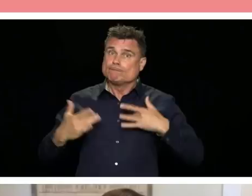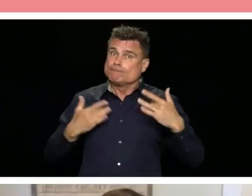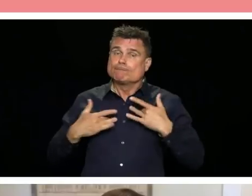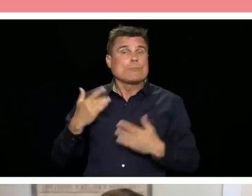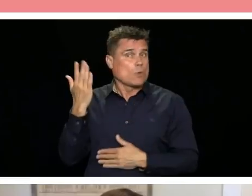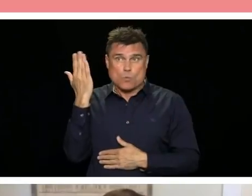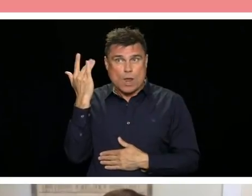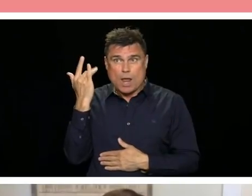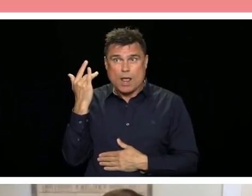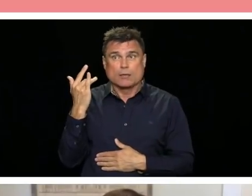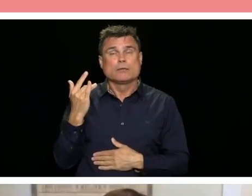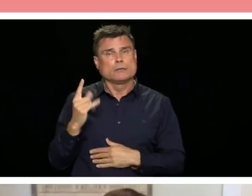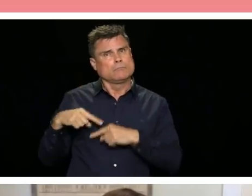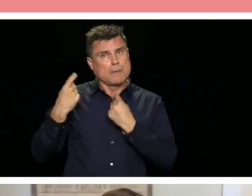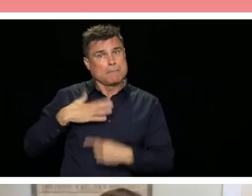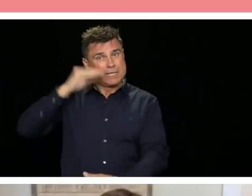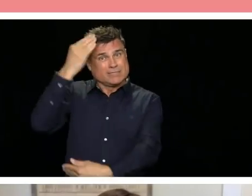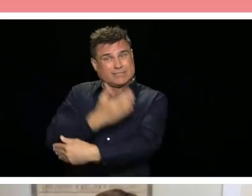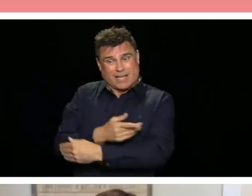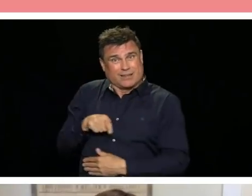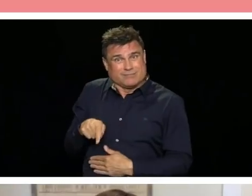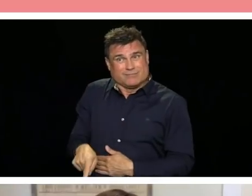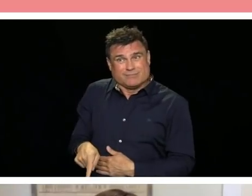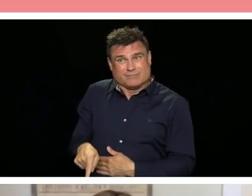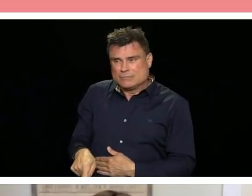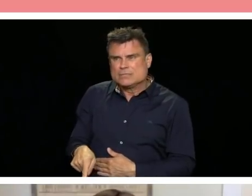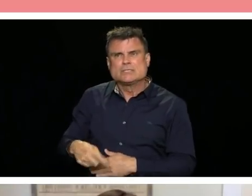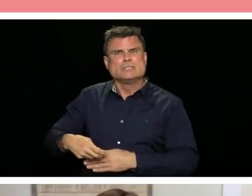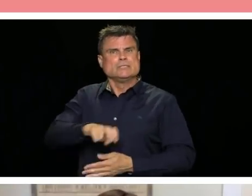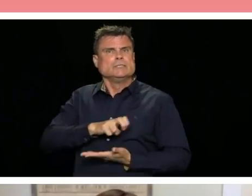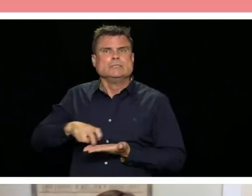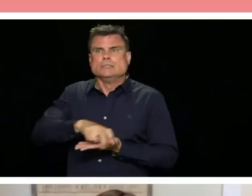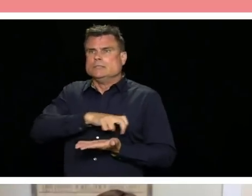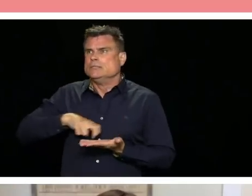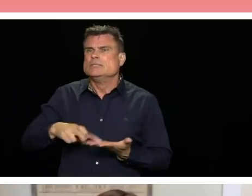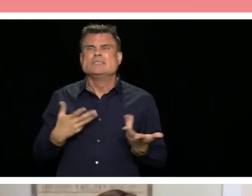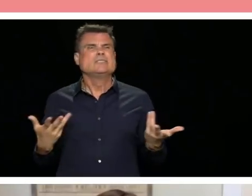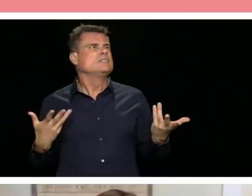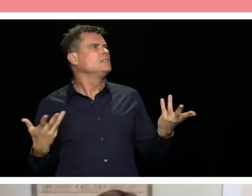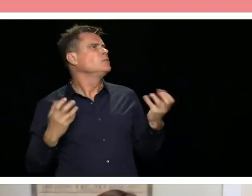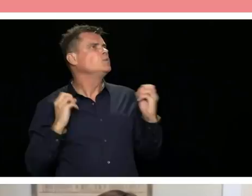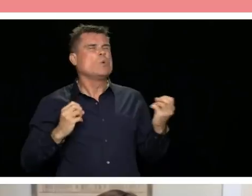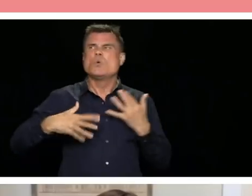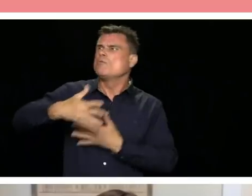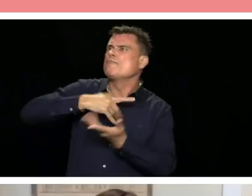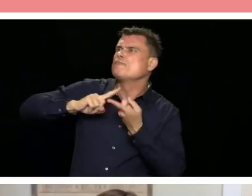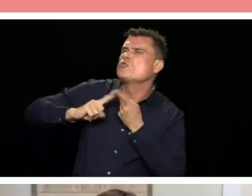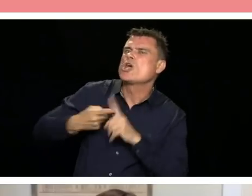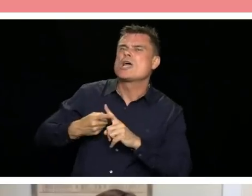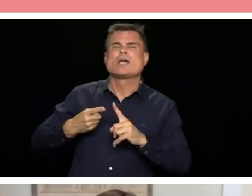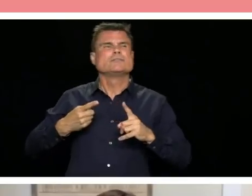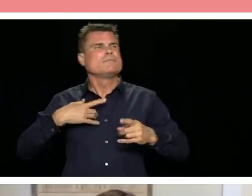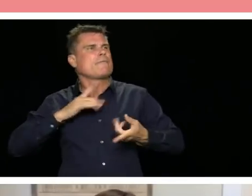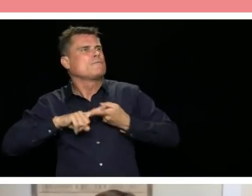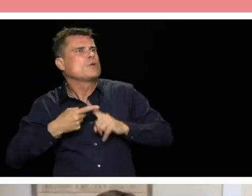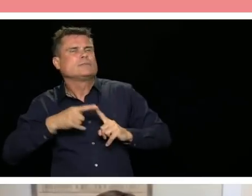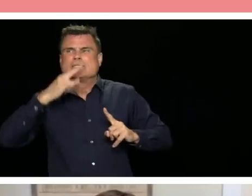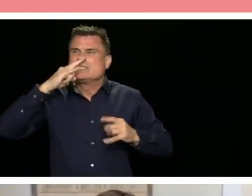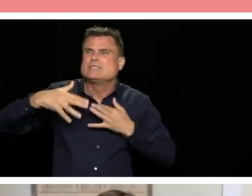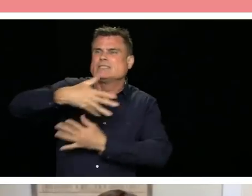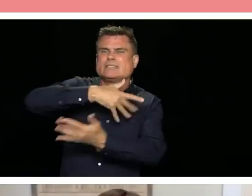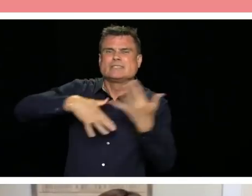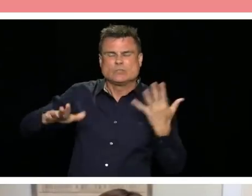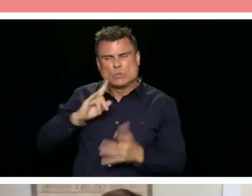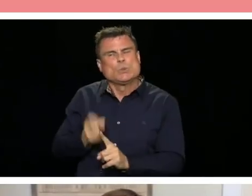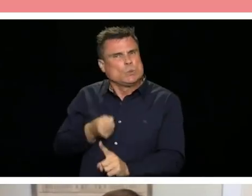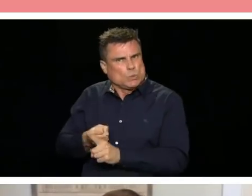the inability for him to interact with other kids has made a huge impact on him during this pandemic. And I look forward to sending him back to